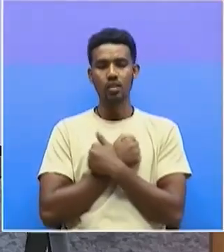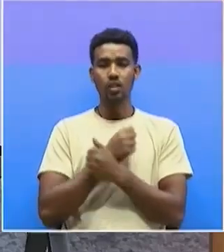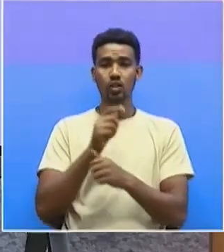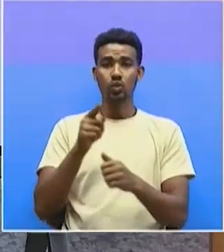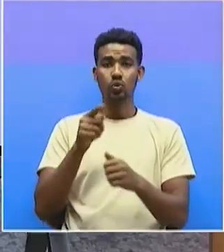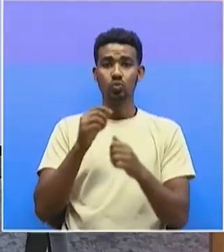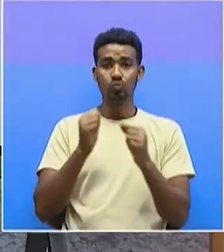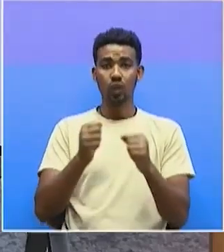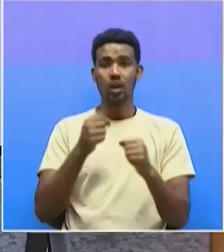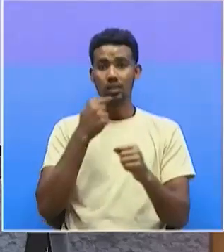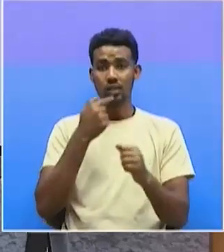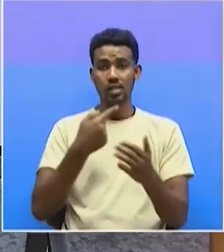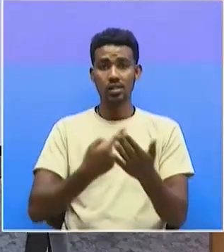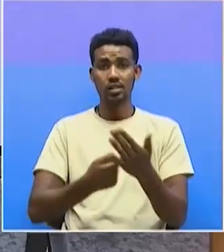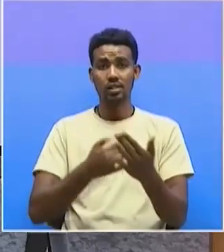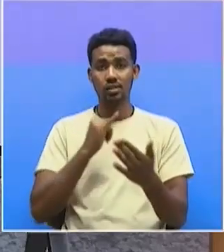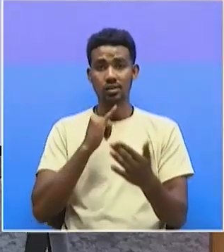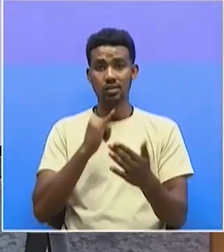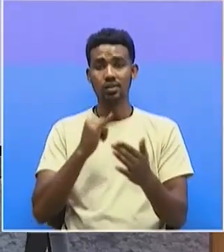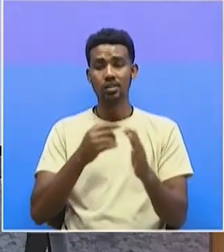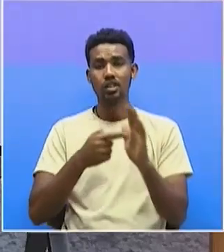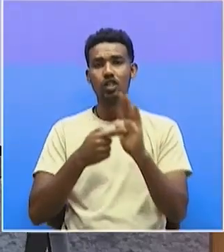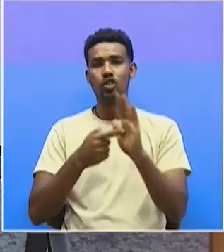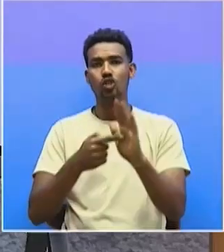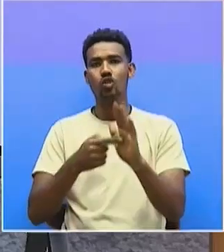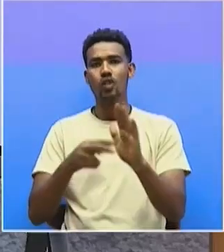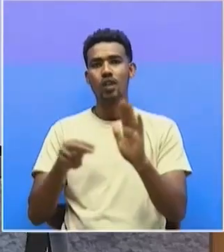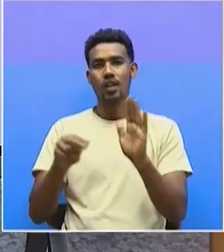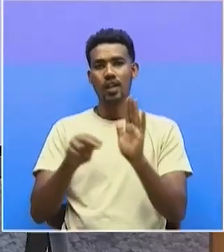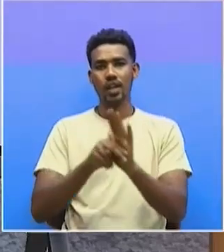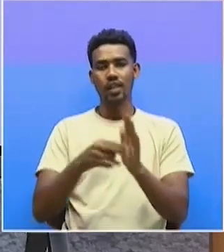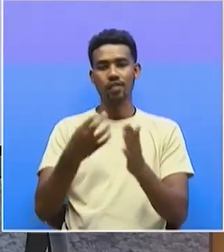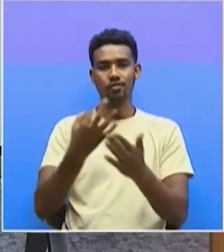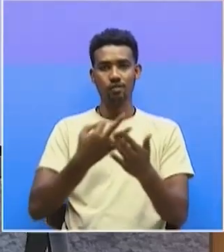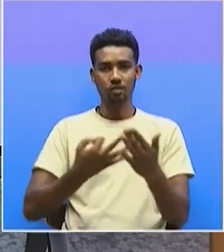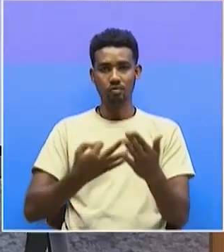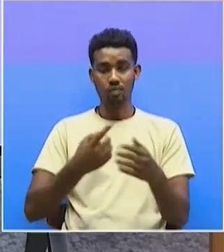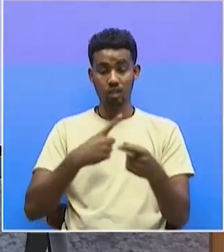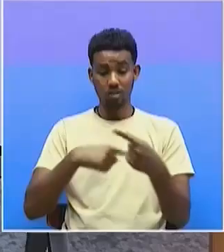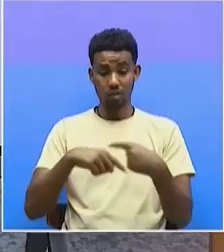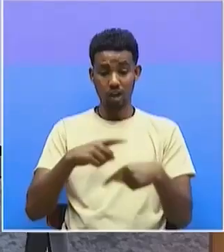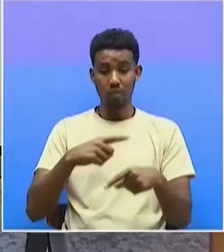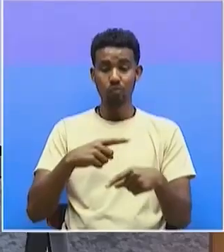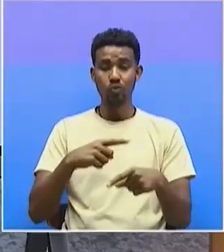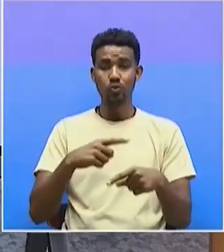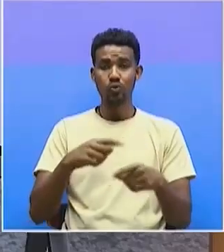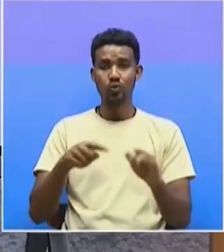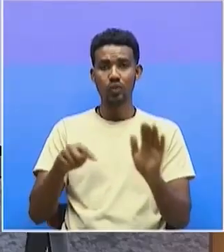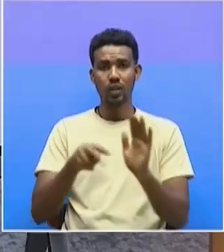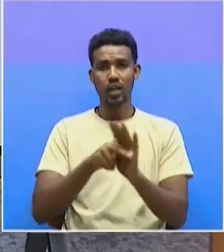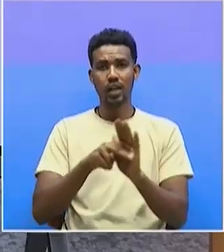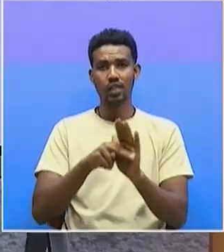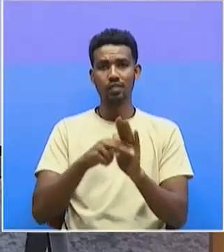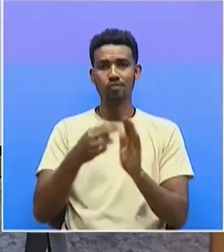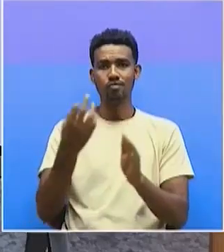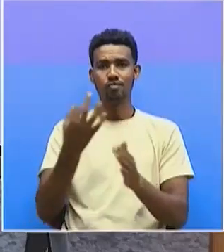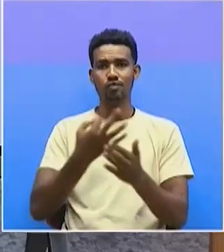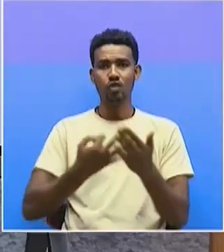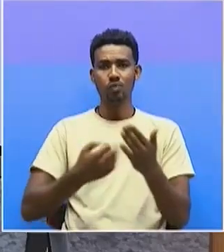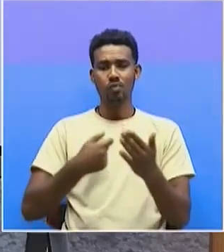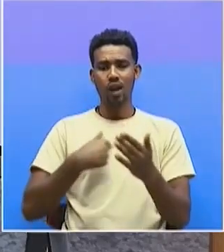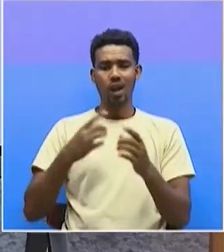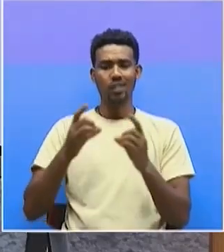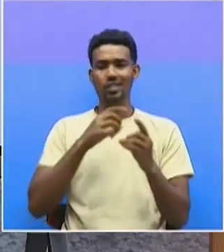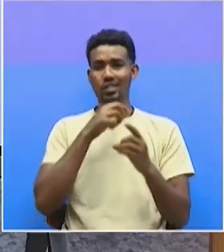say this is the show a negative form. When we come to negative form, you can use I